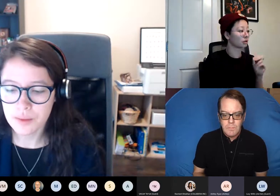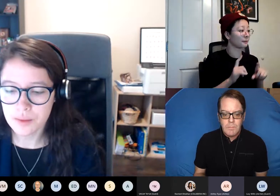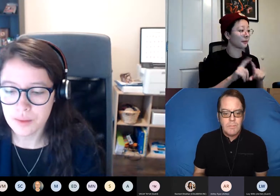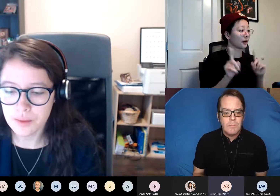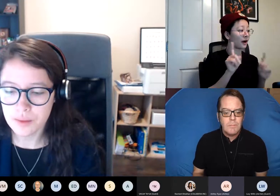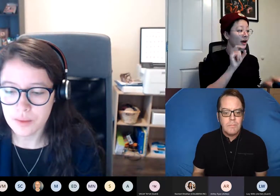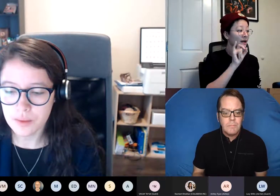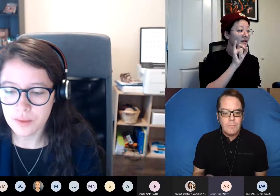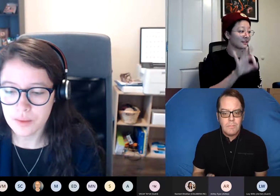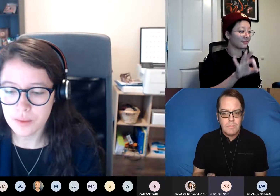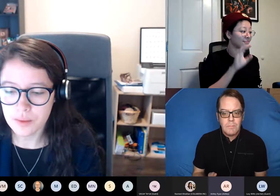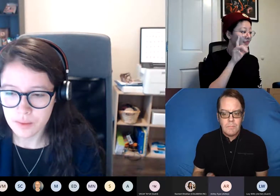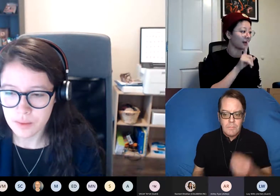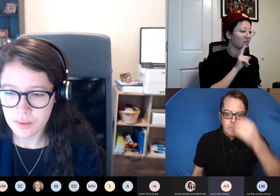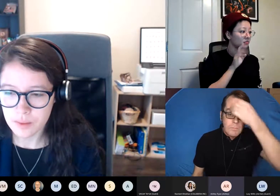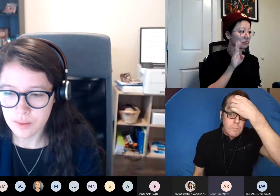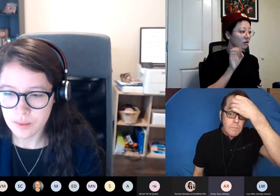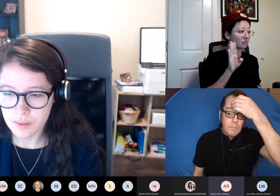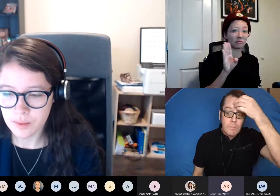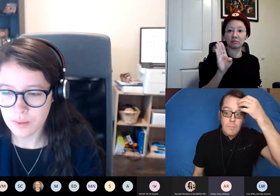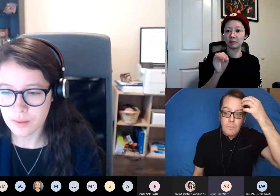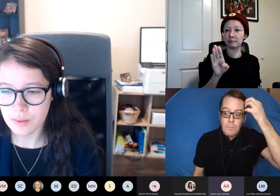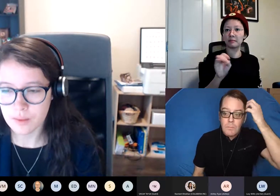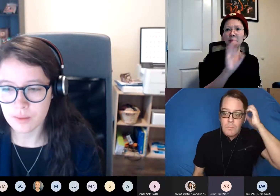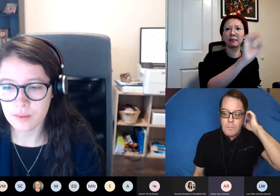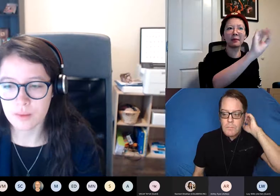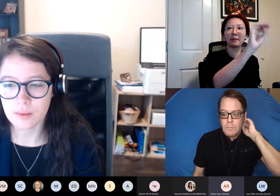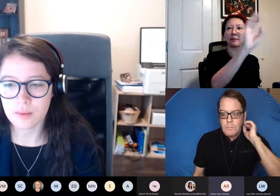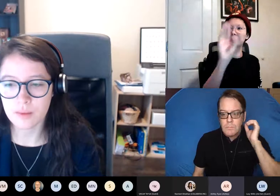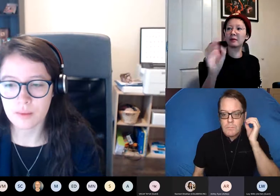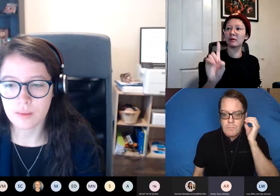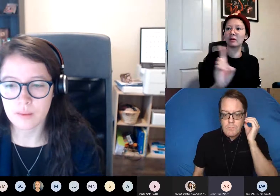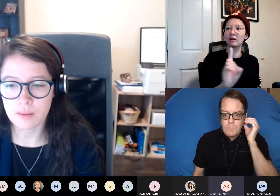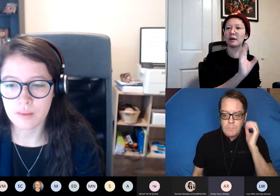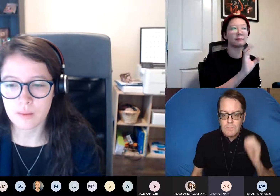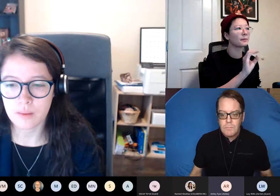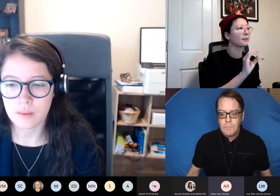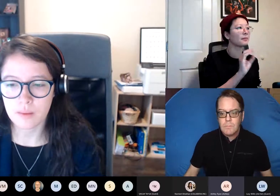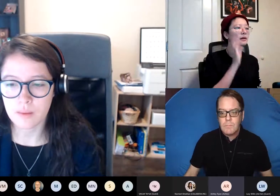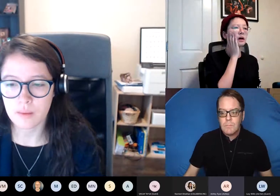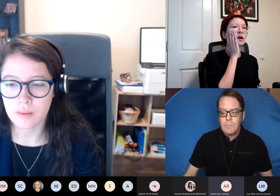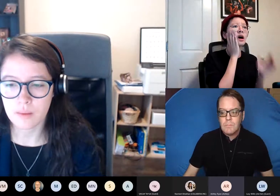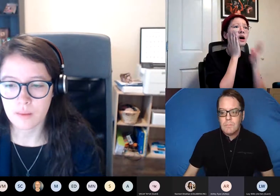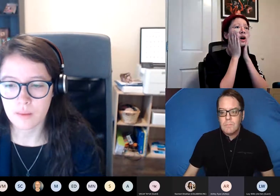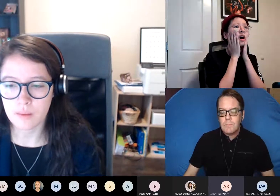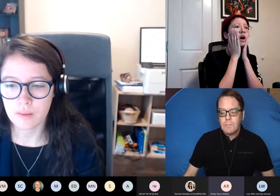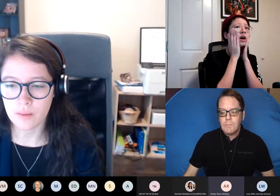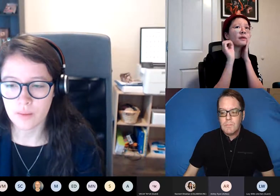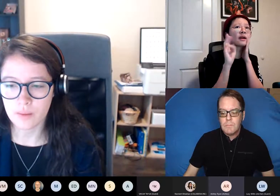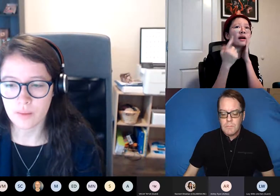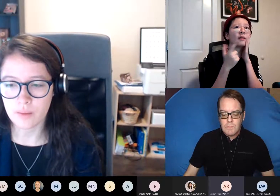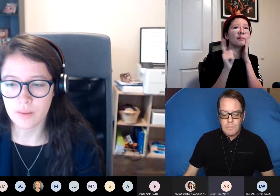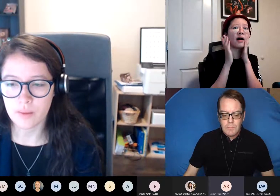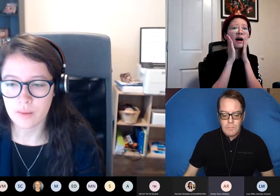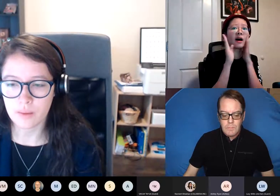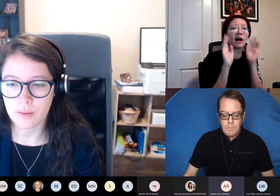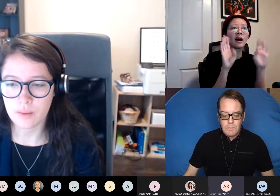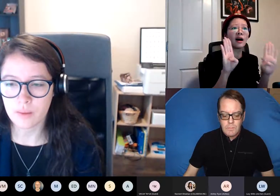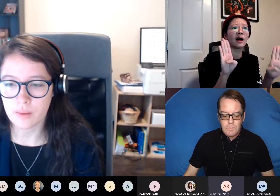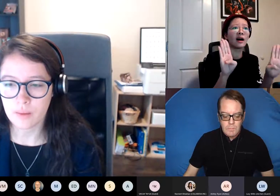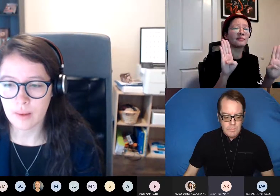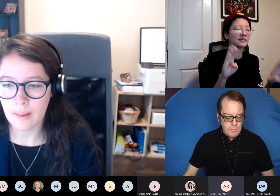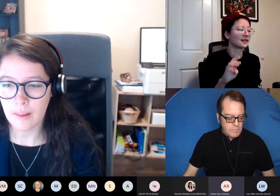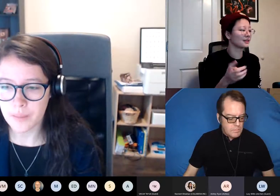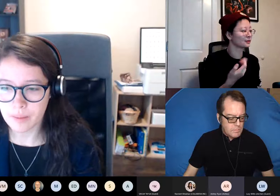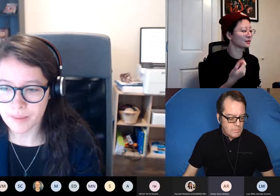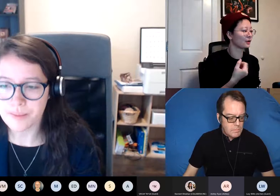here? That person can call out from the bathroom, hey, I'm back here. But in the situation where it's a deaf event or a